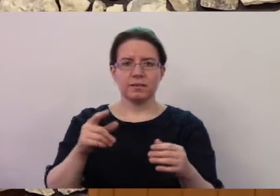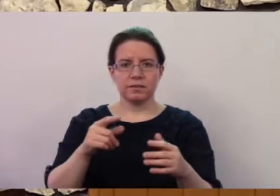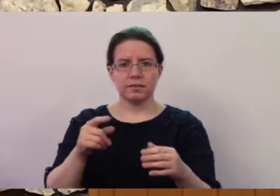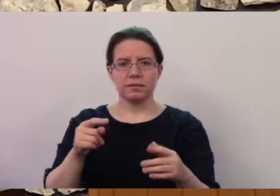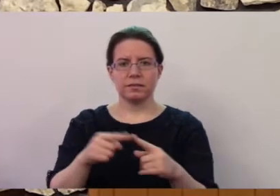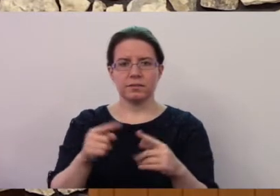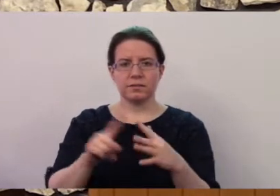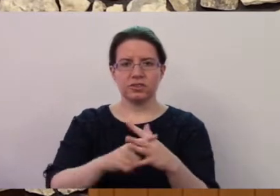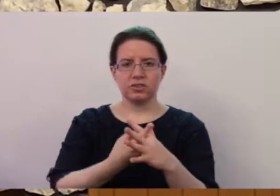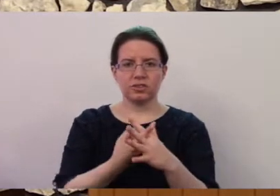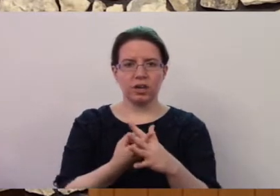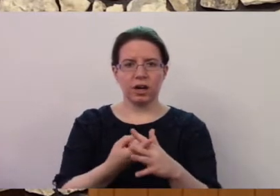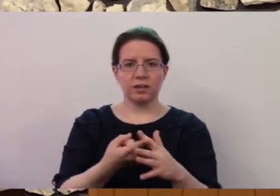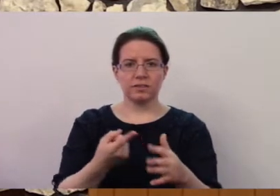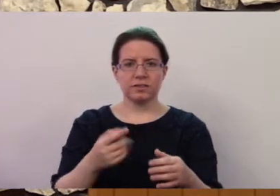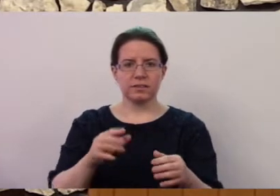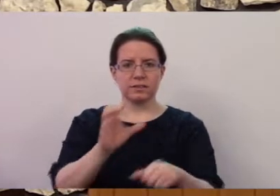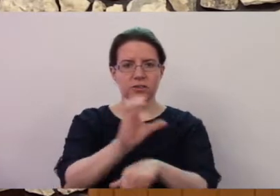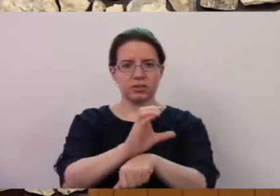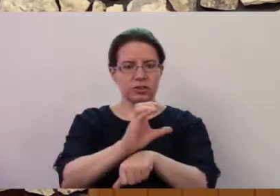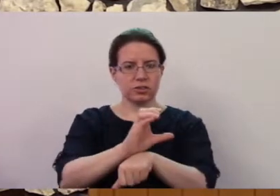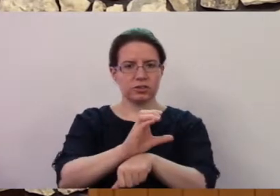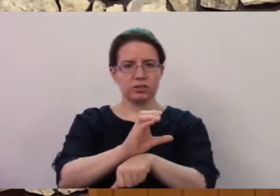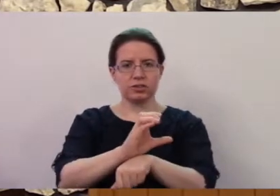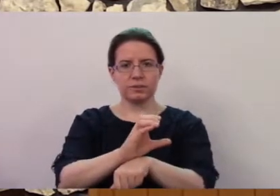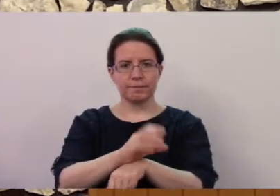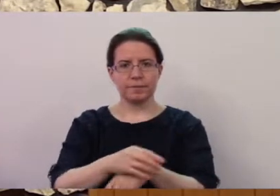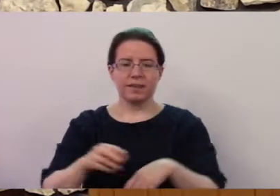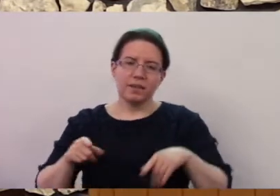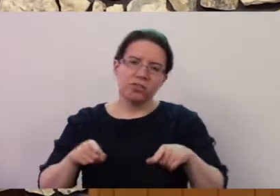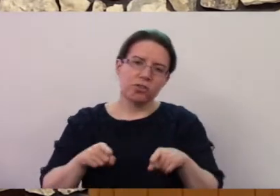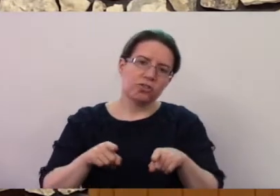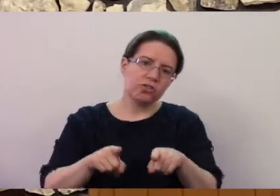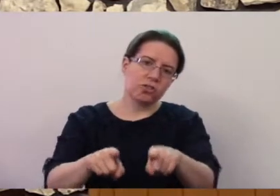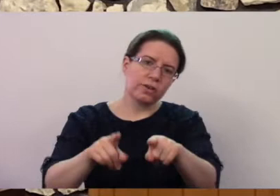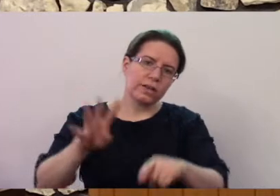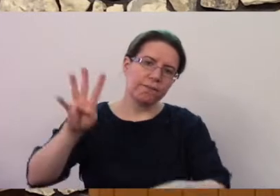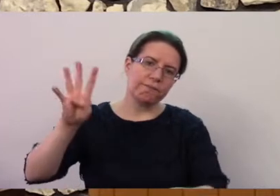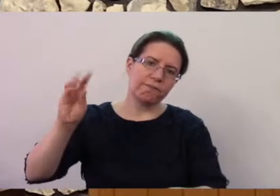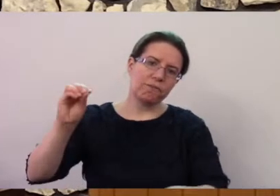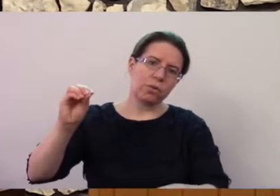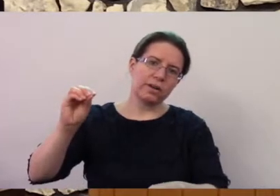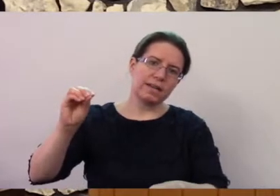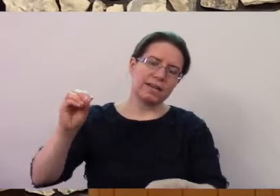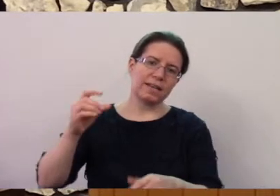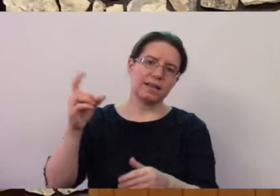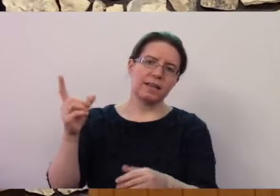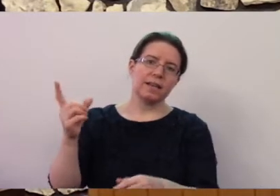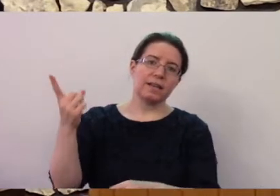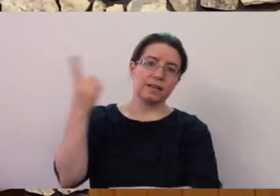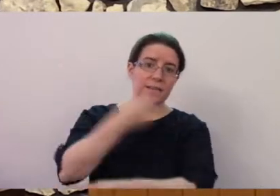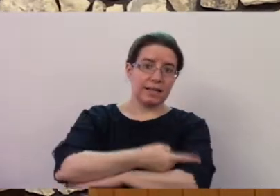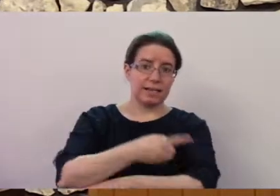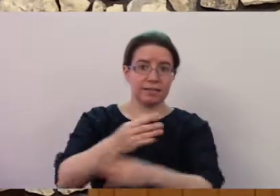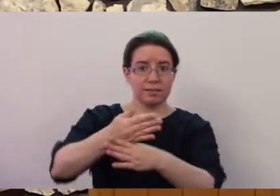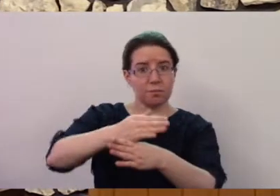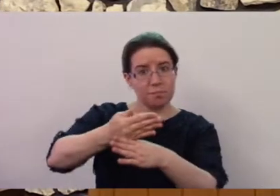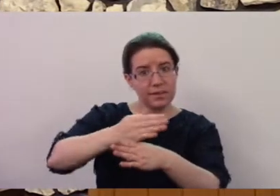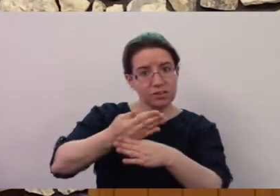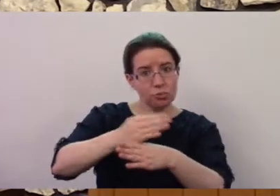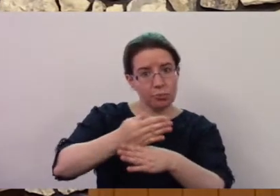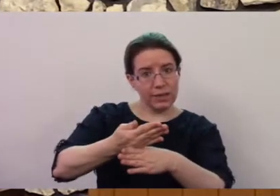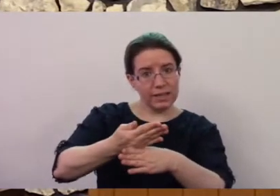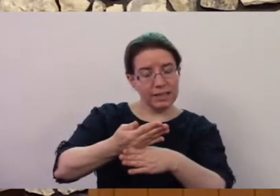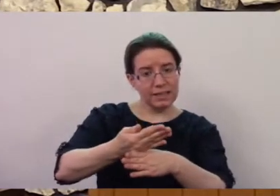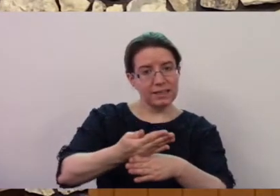and build his church on the earth? During the 40 days from the moment he rose from the dead, after he had